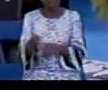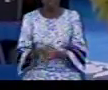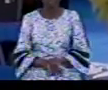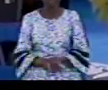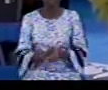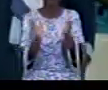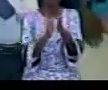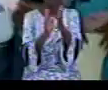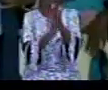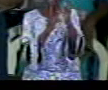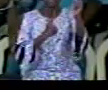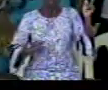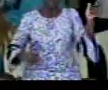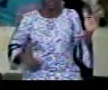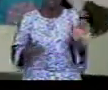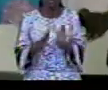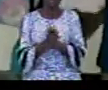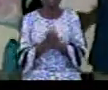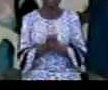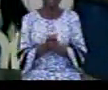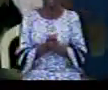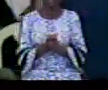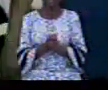Praise the Lord.